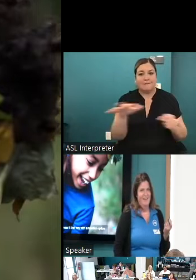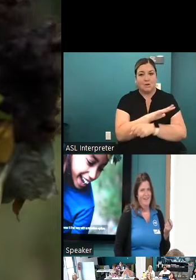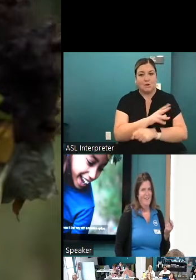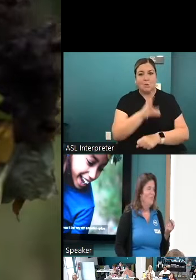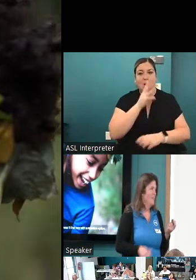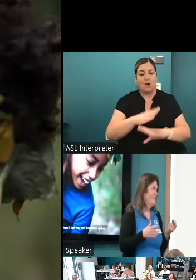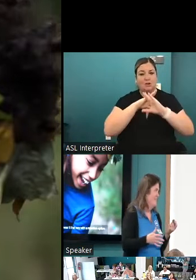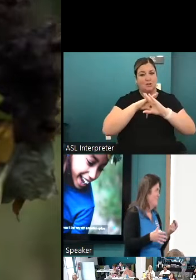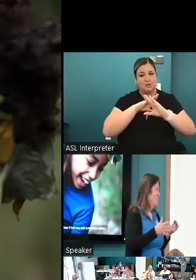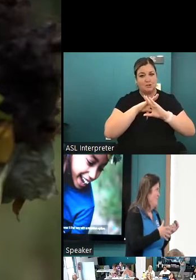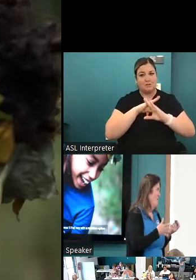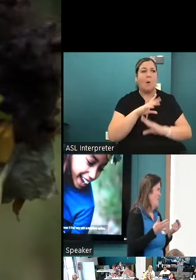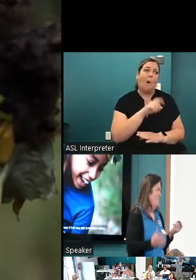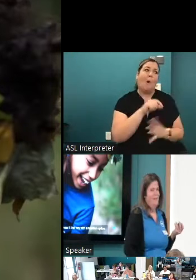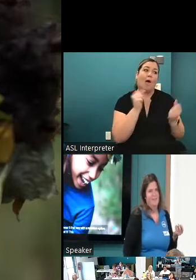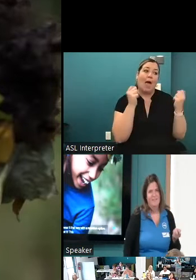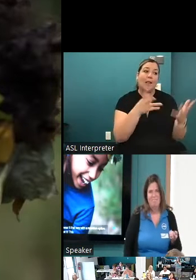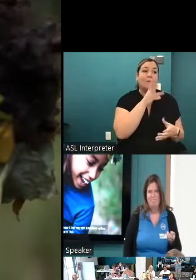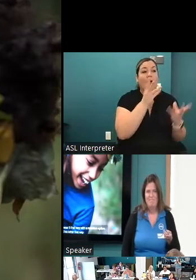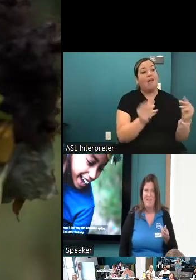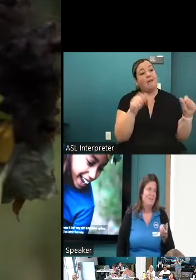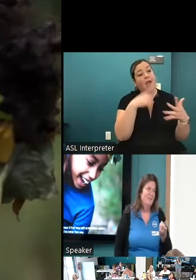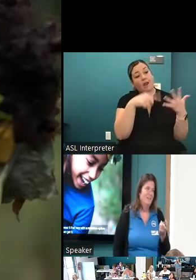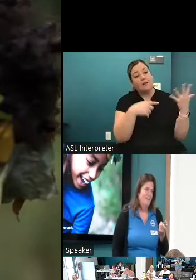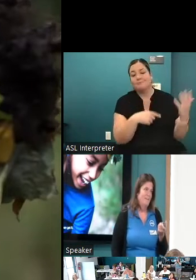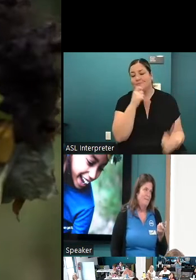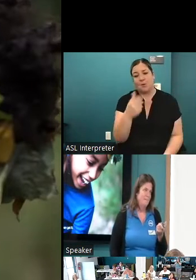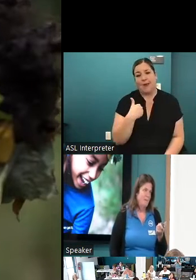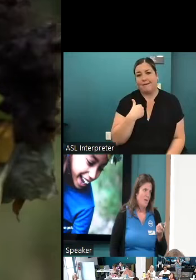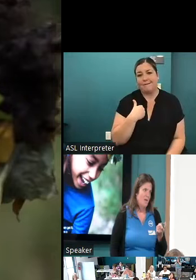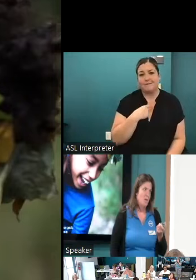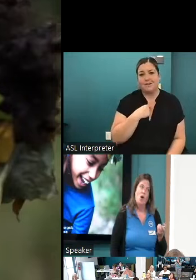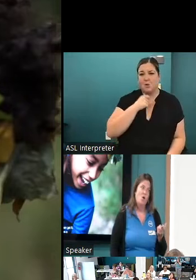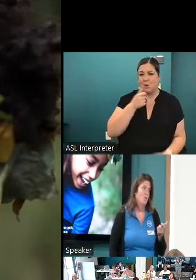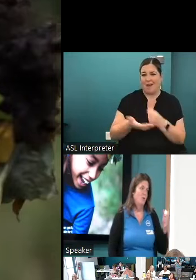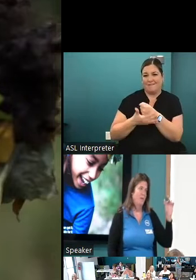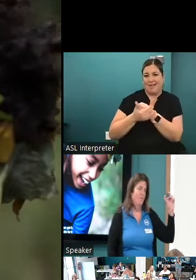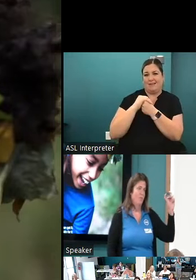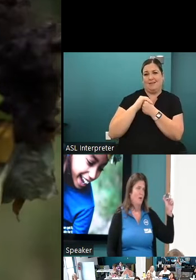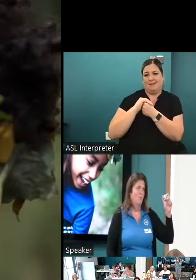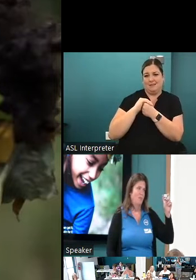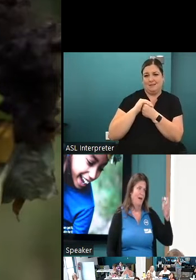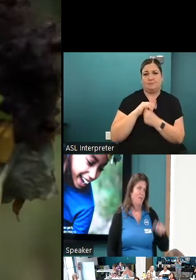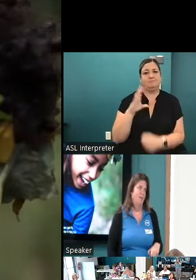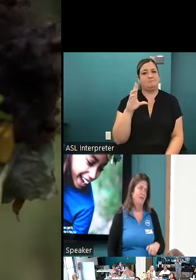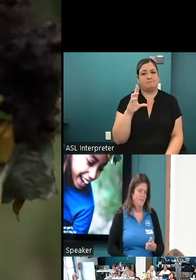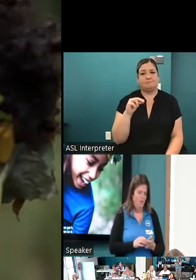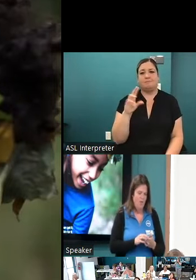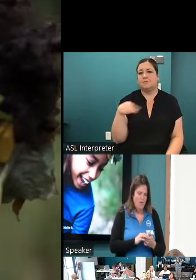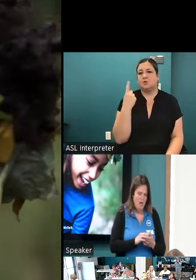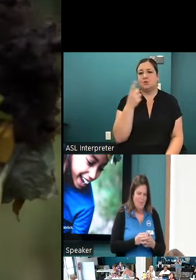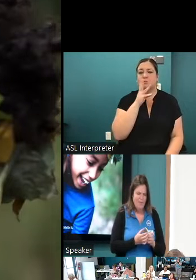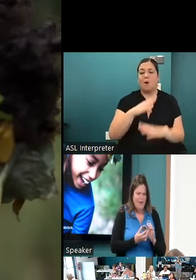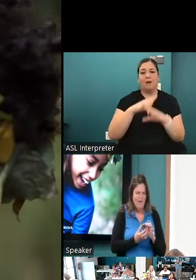can't say, oh, you can get it this wet or that wet, because You don't have a skin for it? no, we have the waterproof battery.